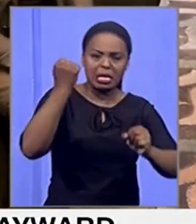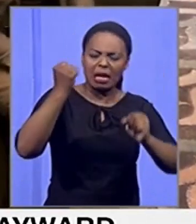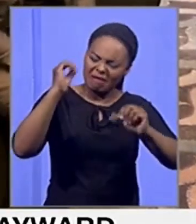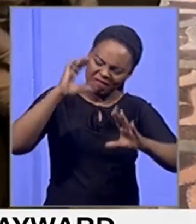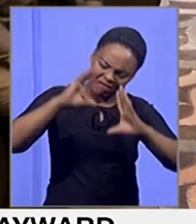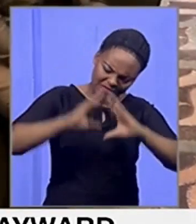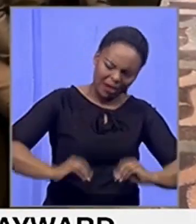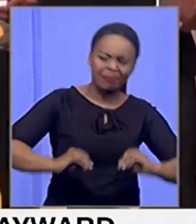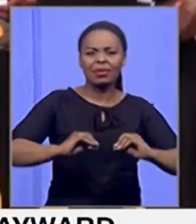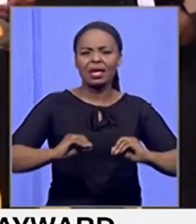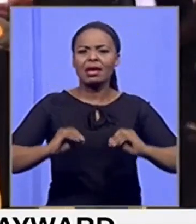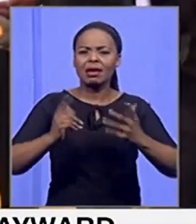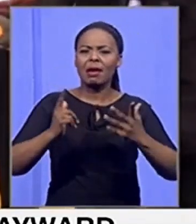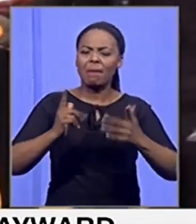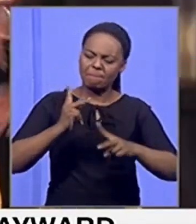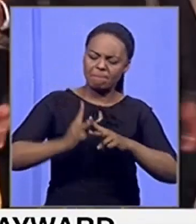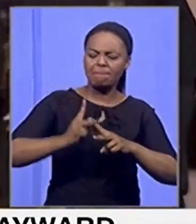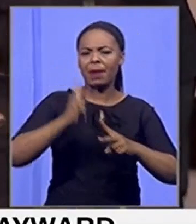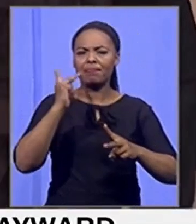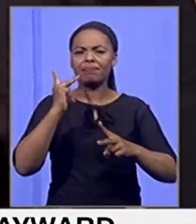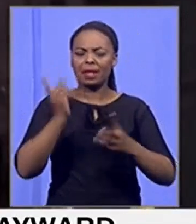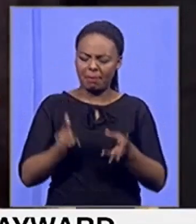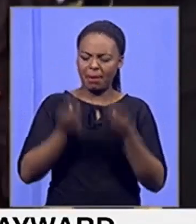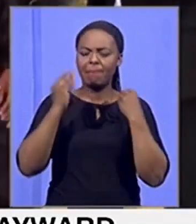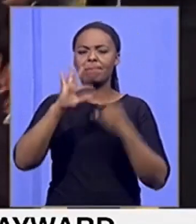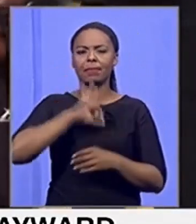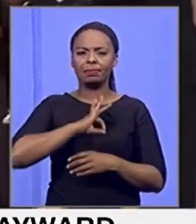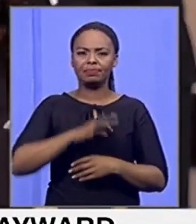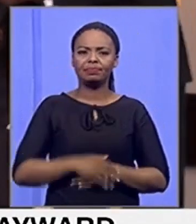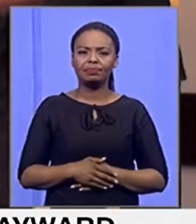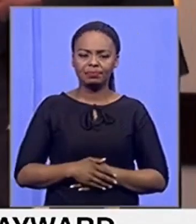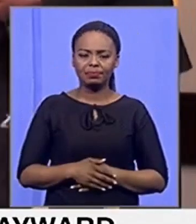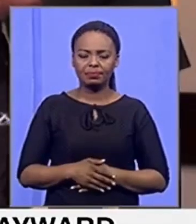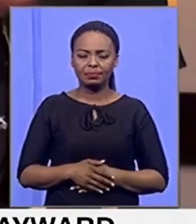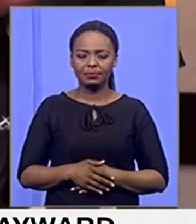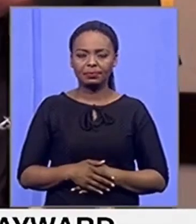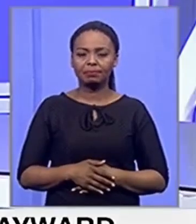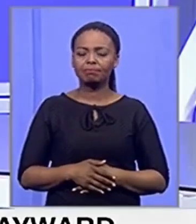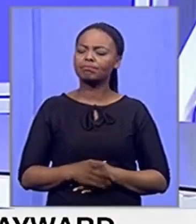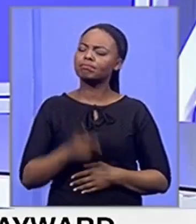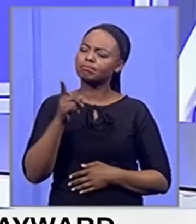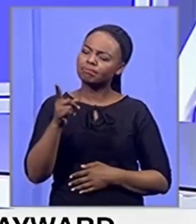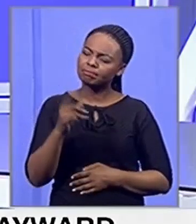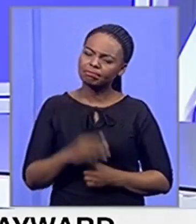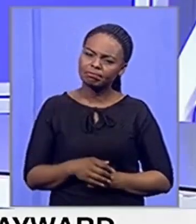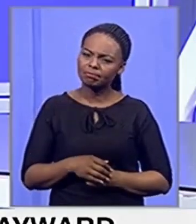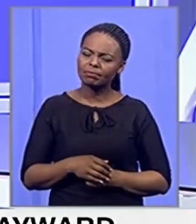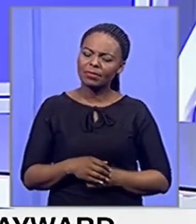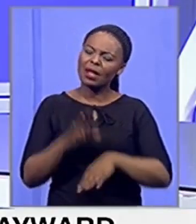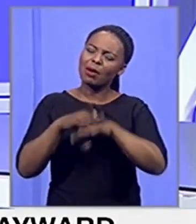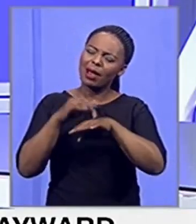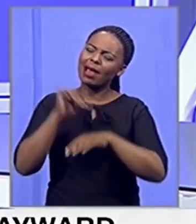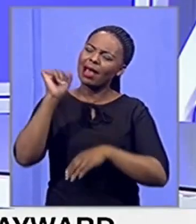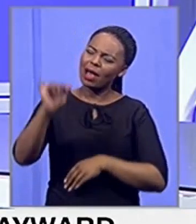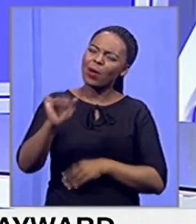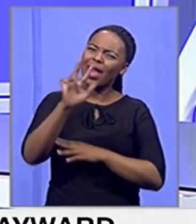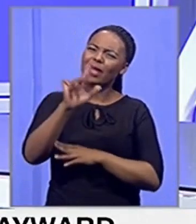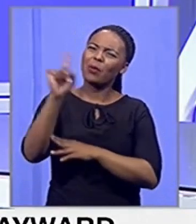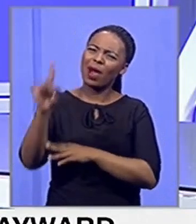Na ke thoma back to back para se gale ba ithomile. Ntate Mosehla 81 years